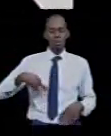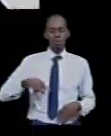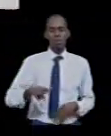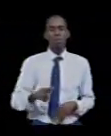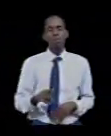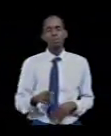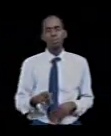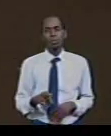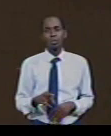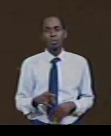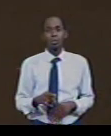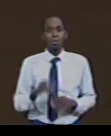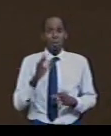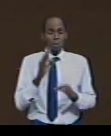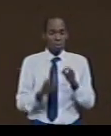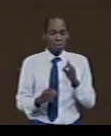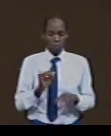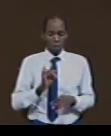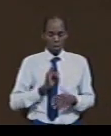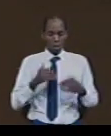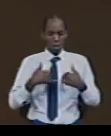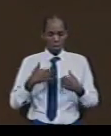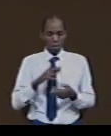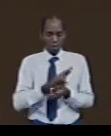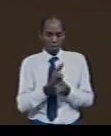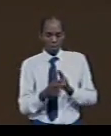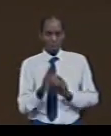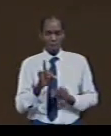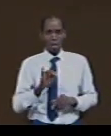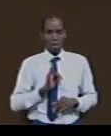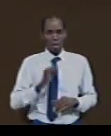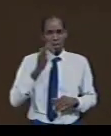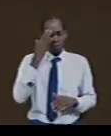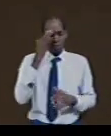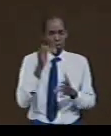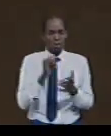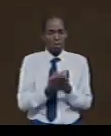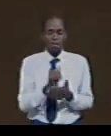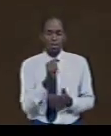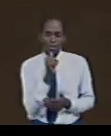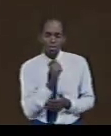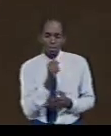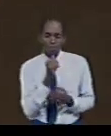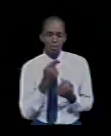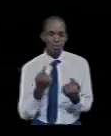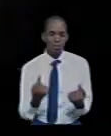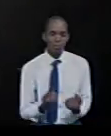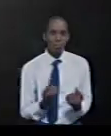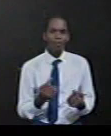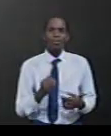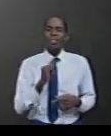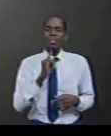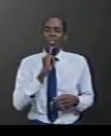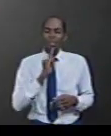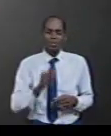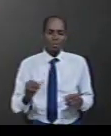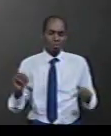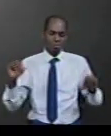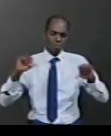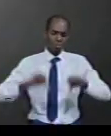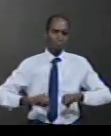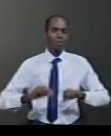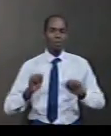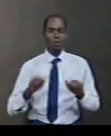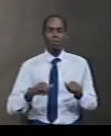within. If I have repented and I know that even secret sin is damnable in